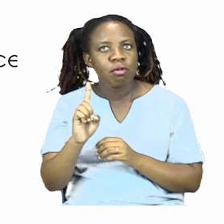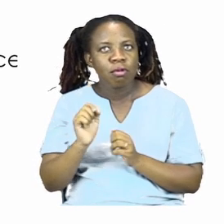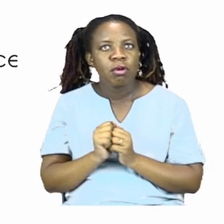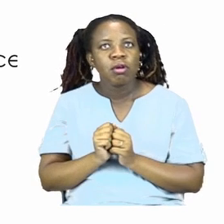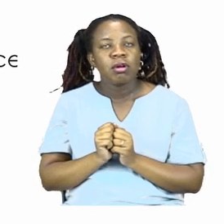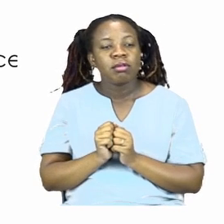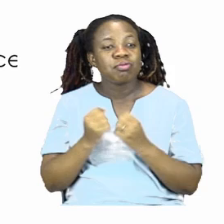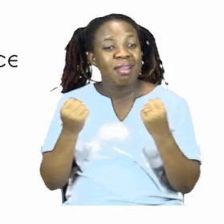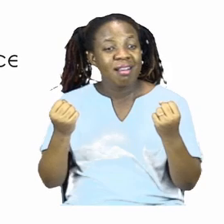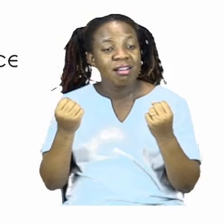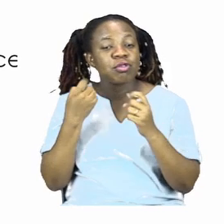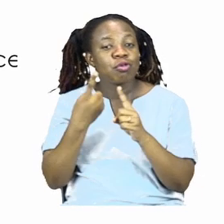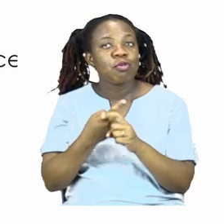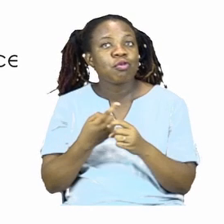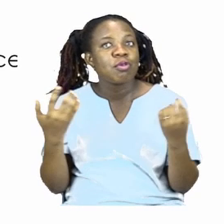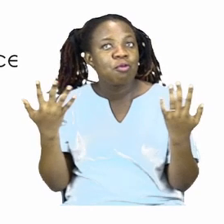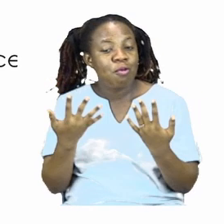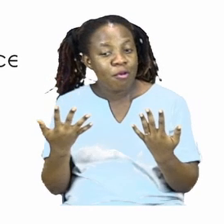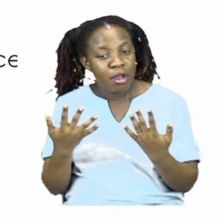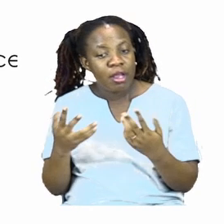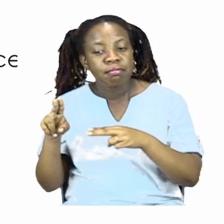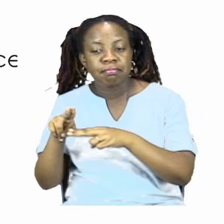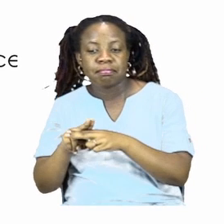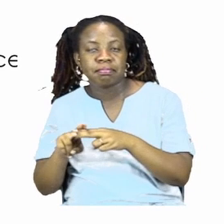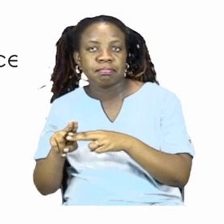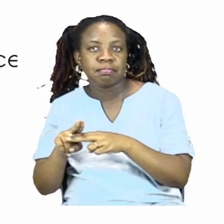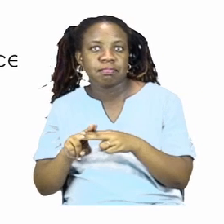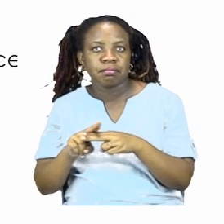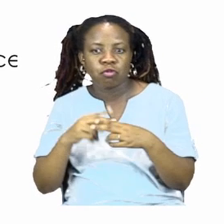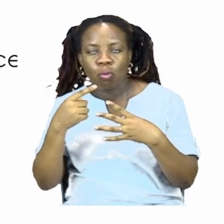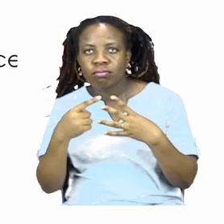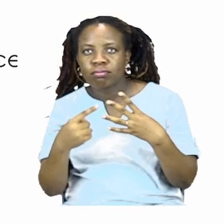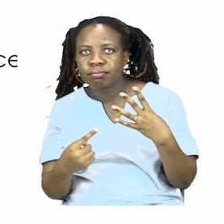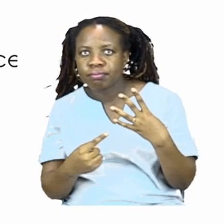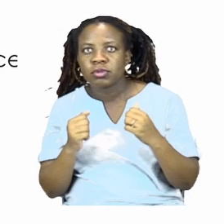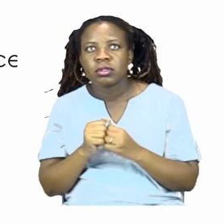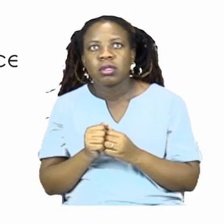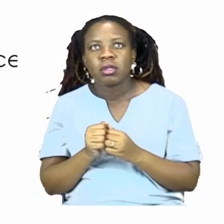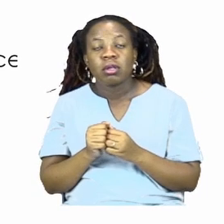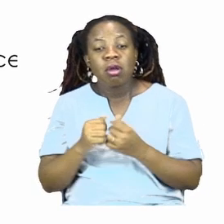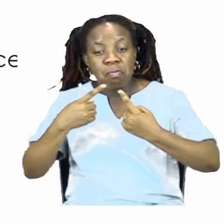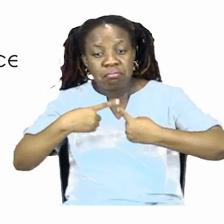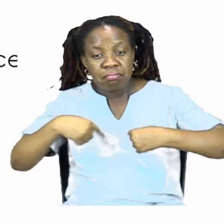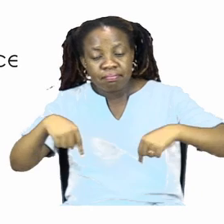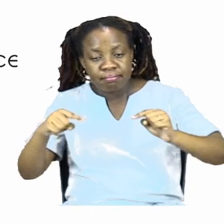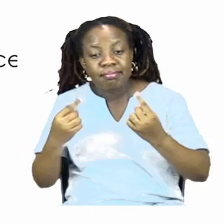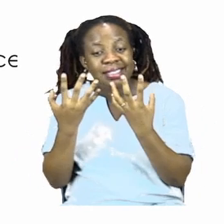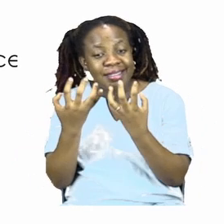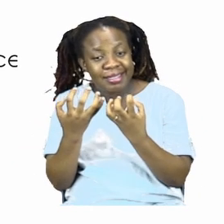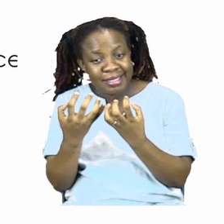and uses. It says, we all need energy to live, work and